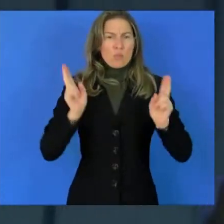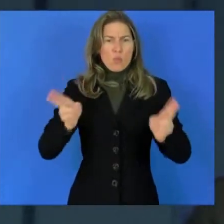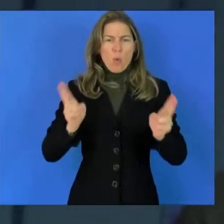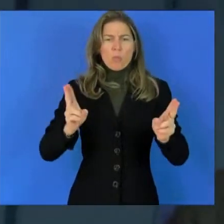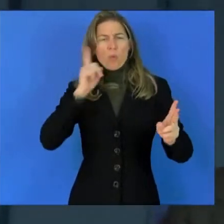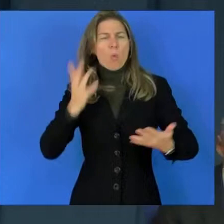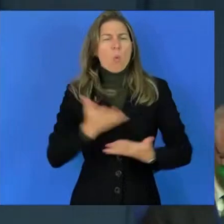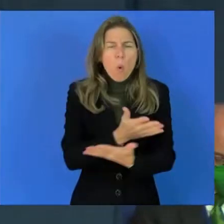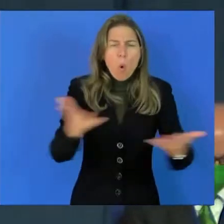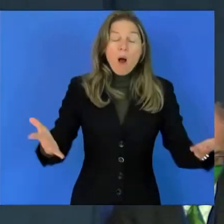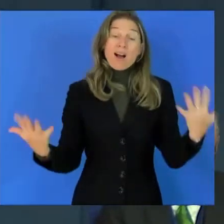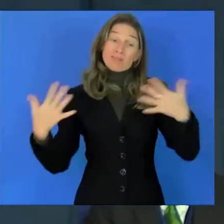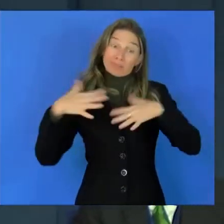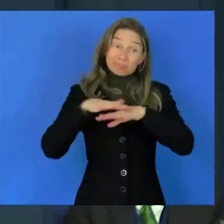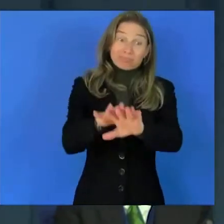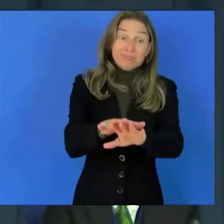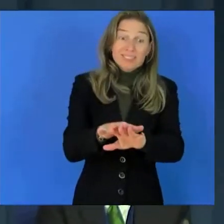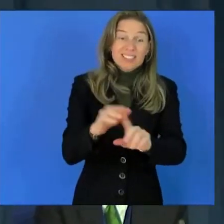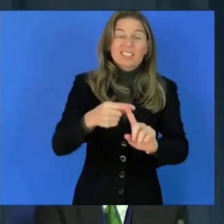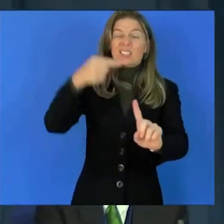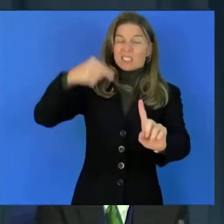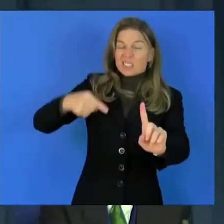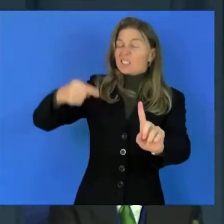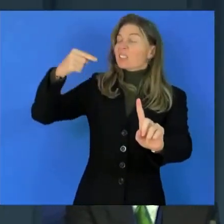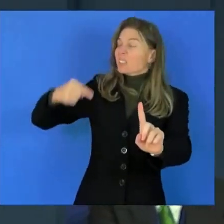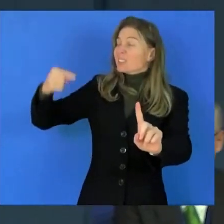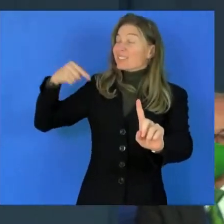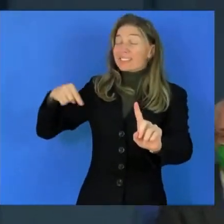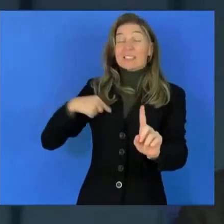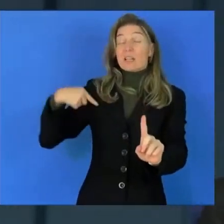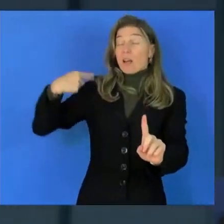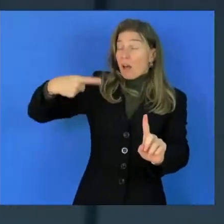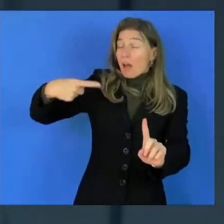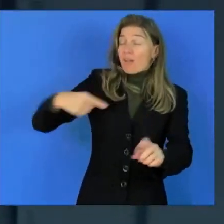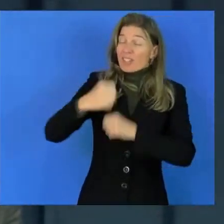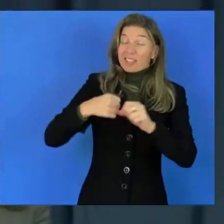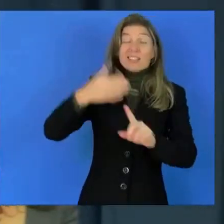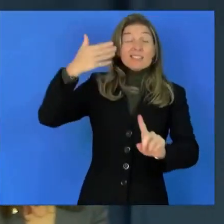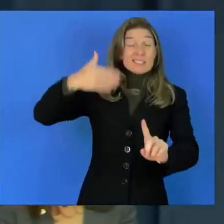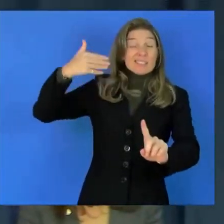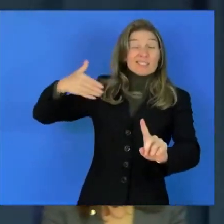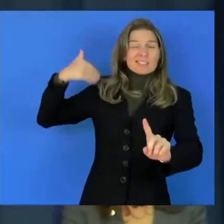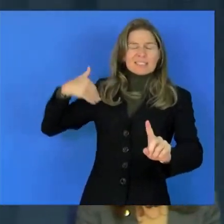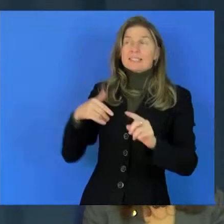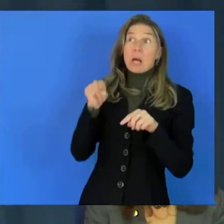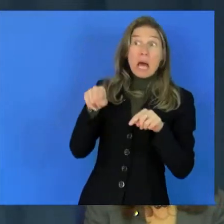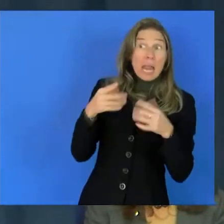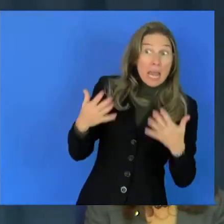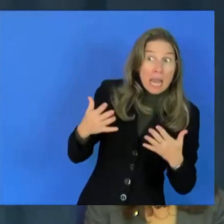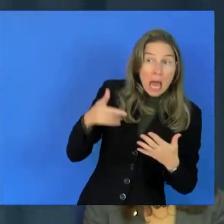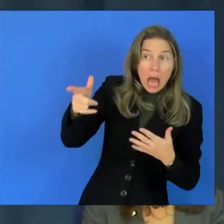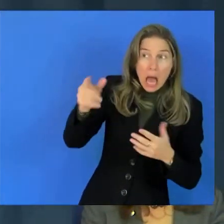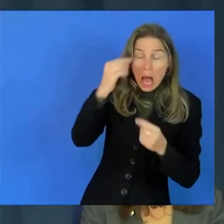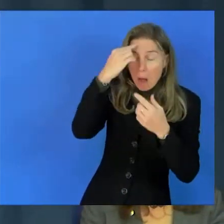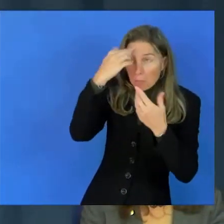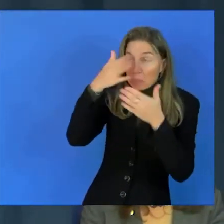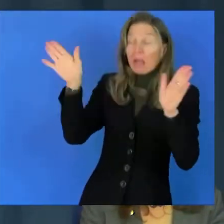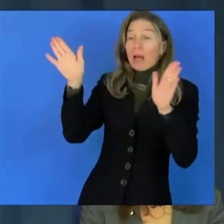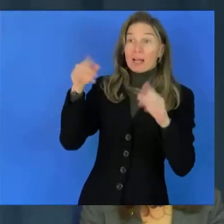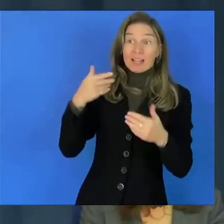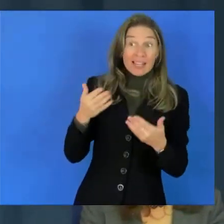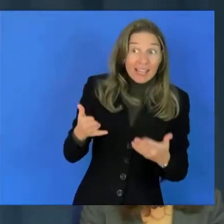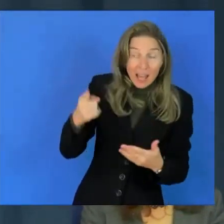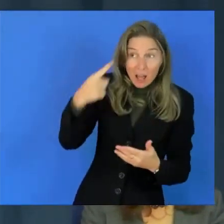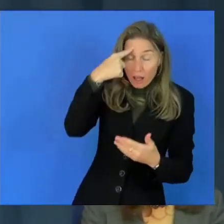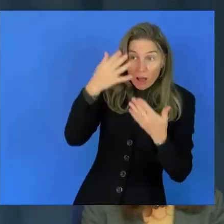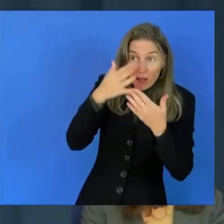this room, but it is now. We're not even hoping for it anymore. This isn't a trend. We are not a trend. We are seeing